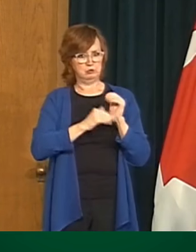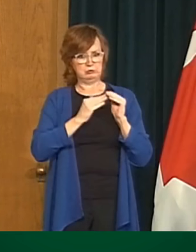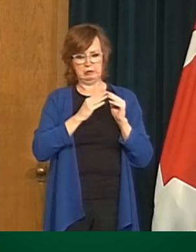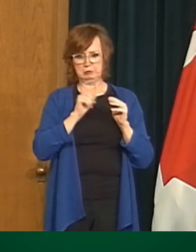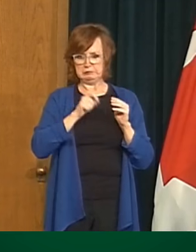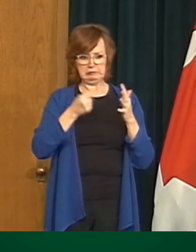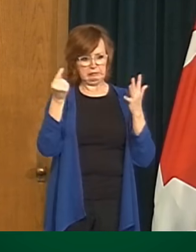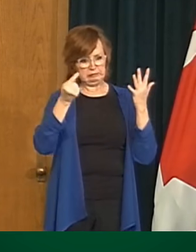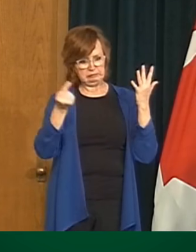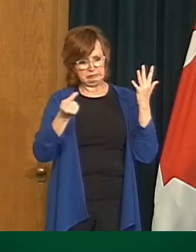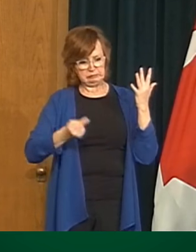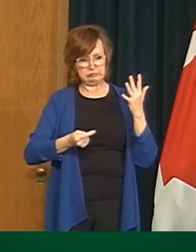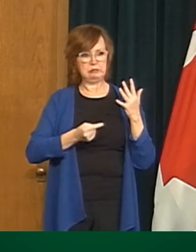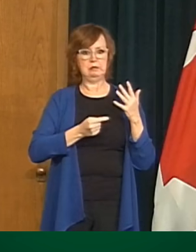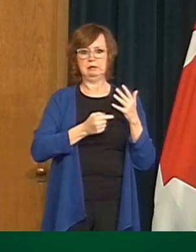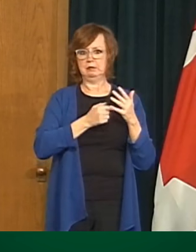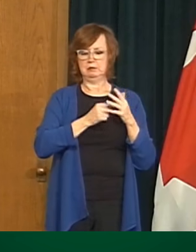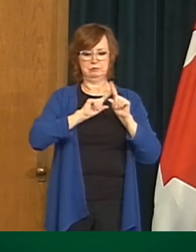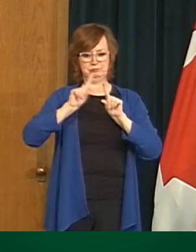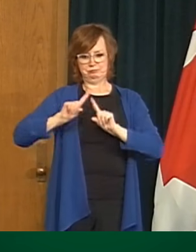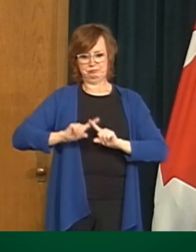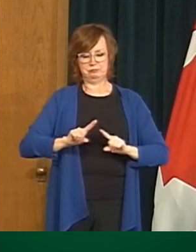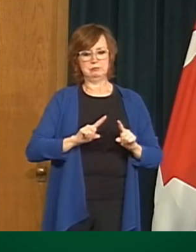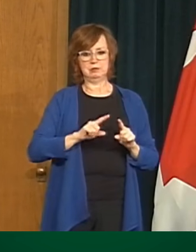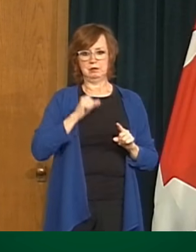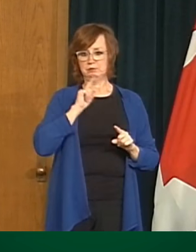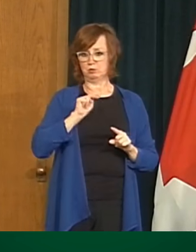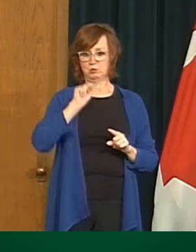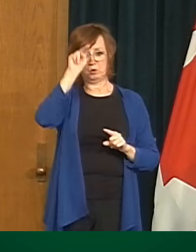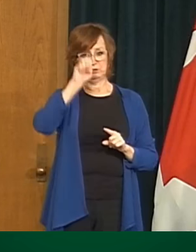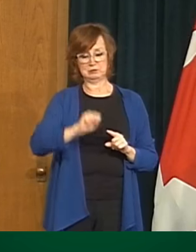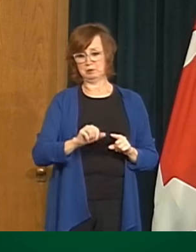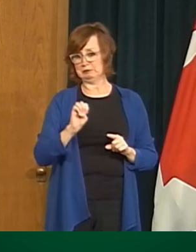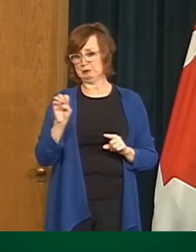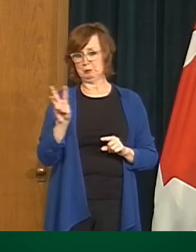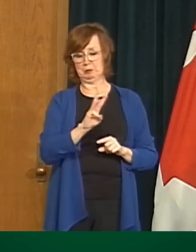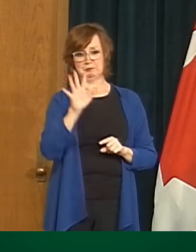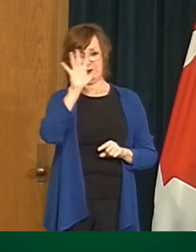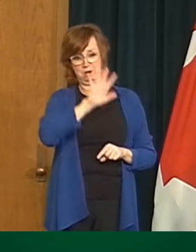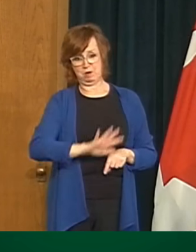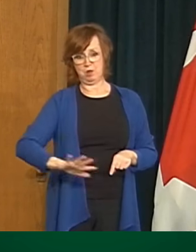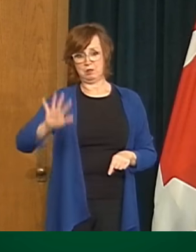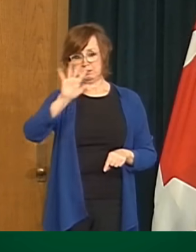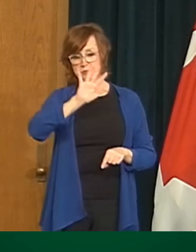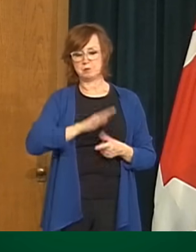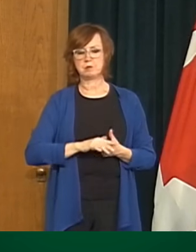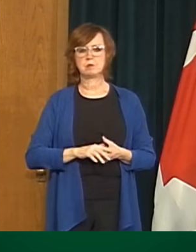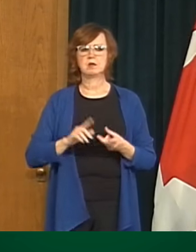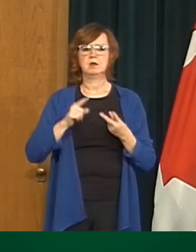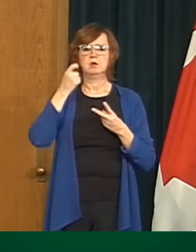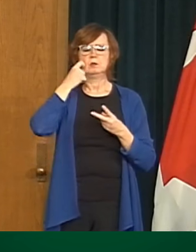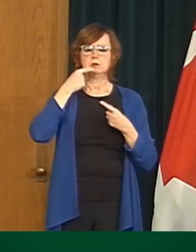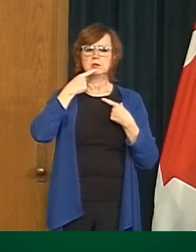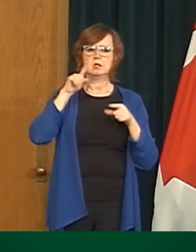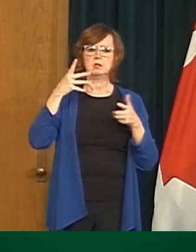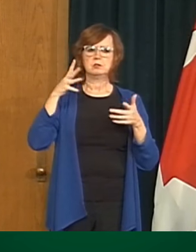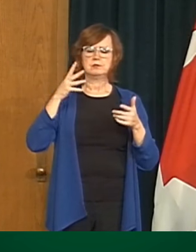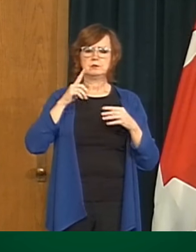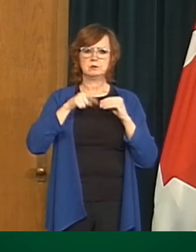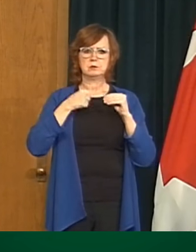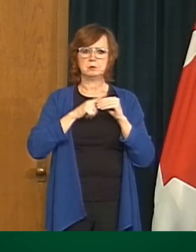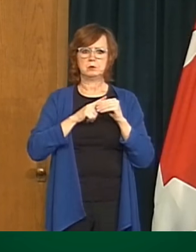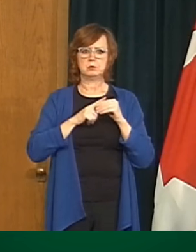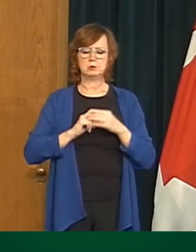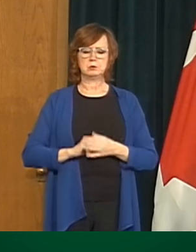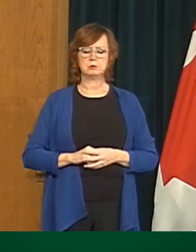provincial priority across the province, including the north. We've recently announced investments, for example, of